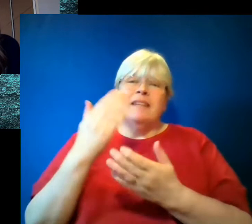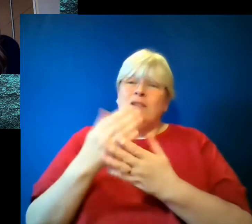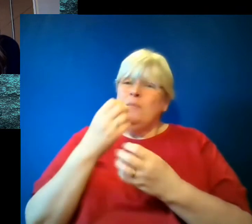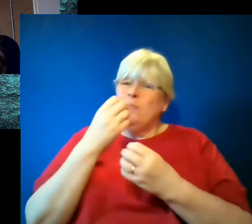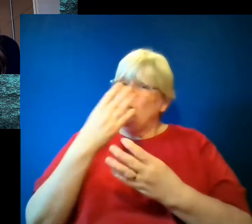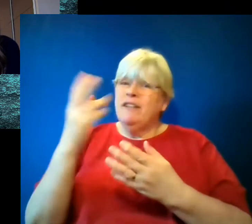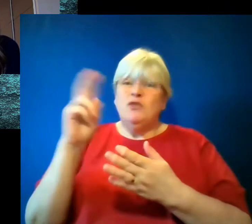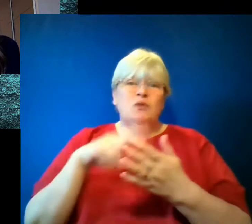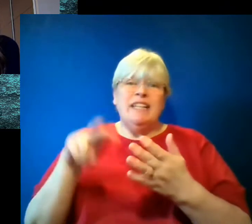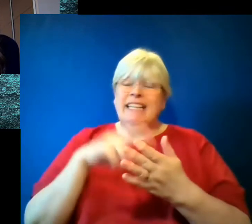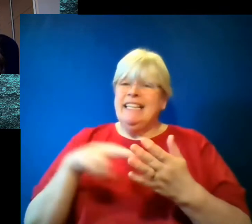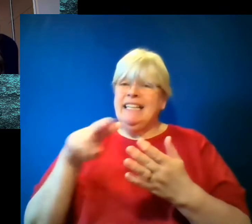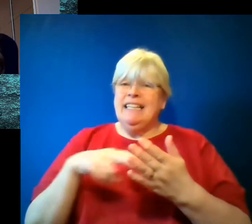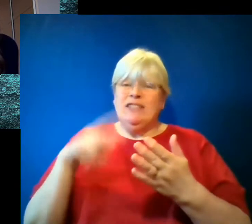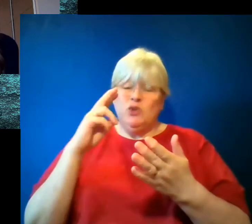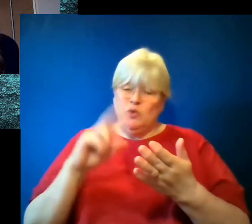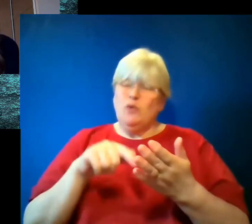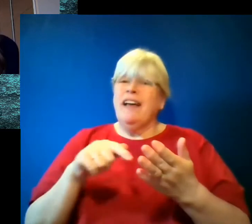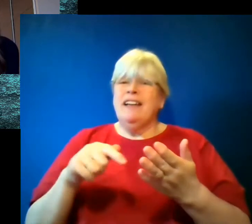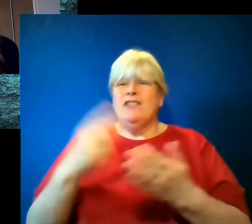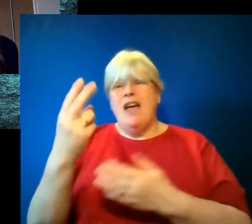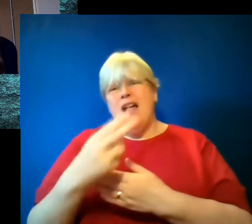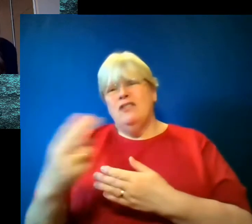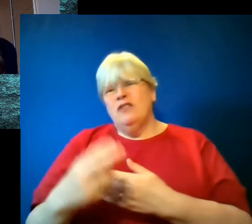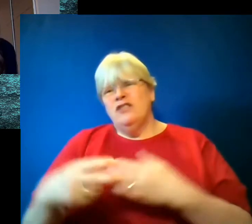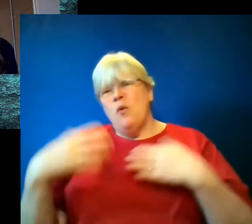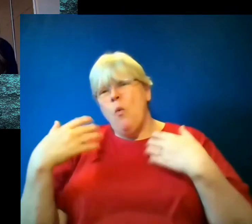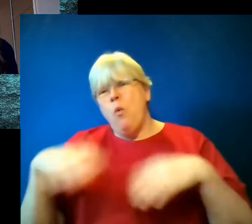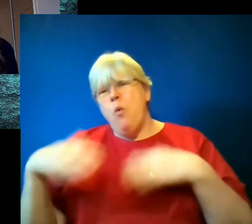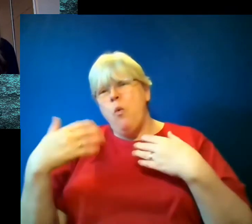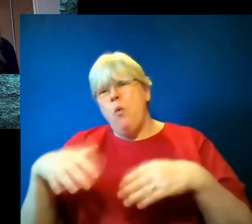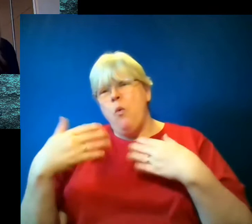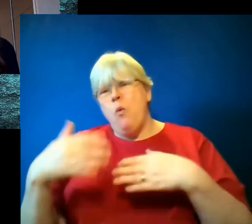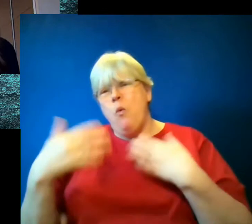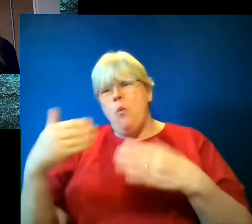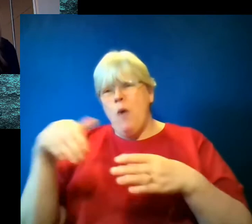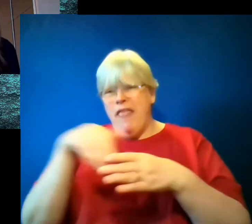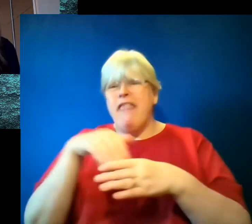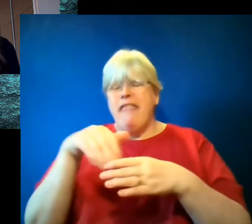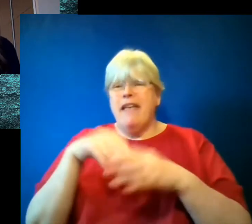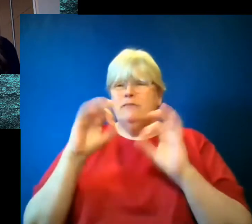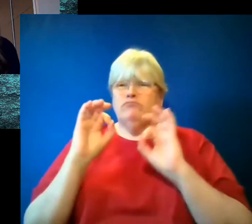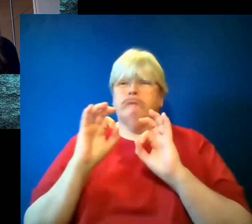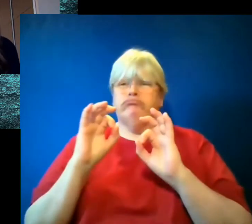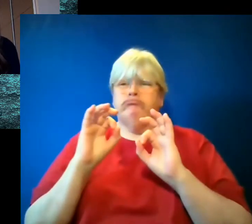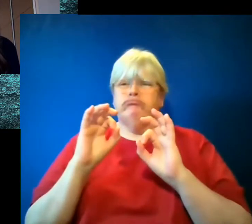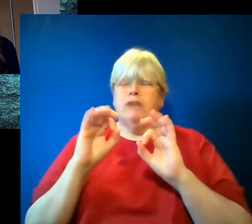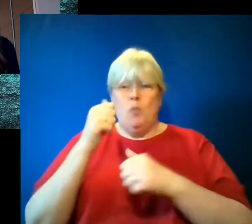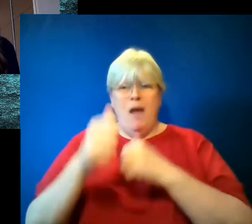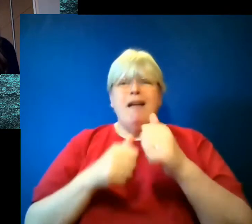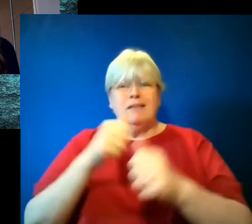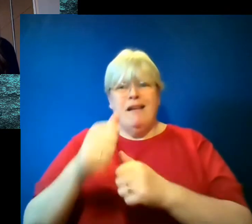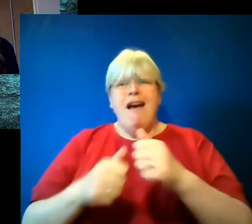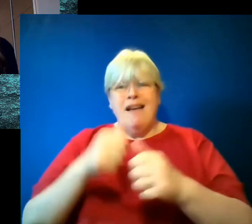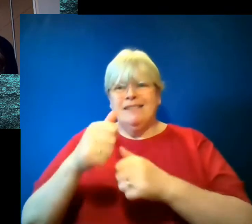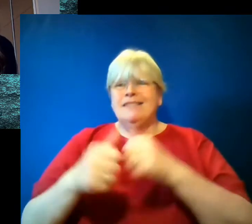to look at as well, because the illustrations that are peppered throughout are absolutely gorgeous. So, well done for having that vision and